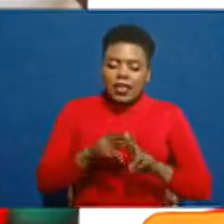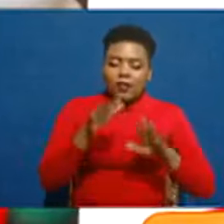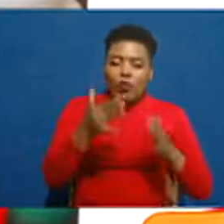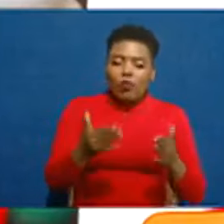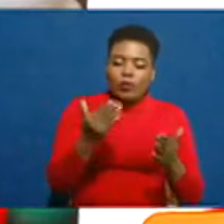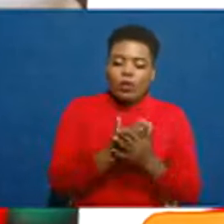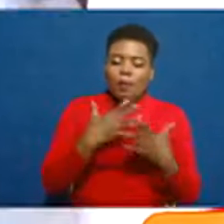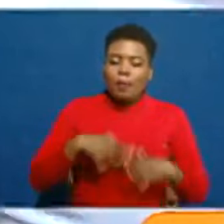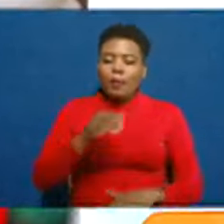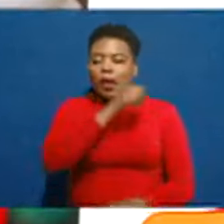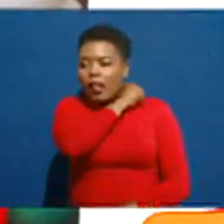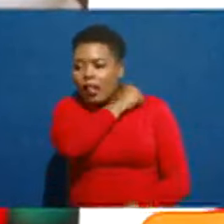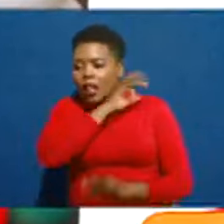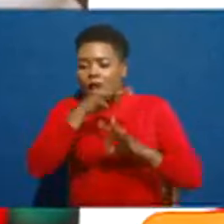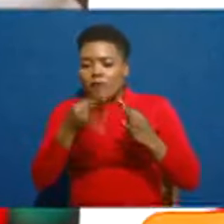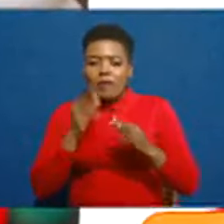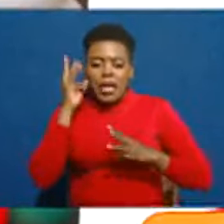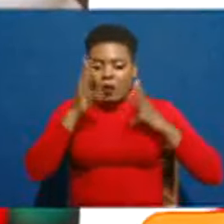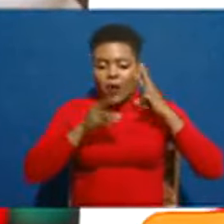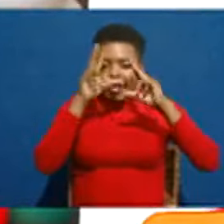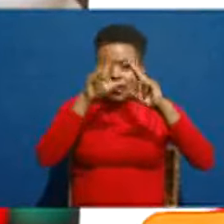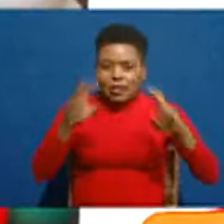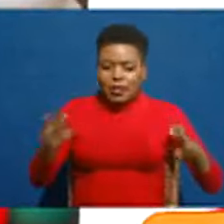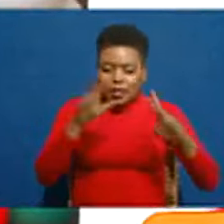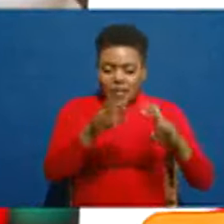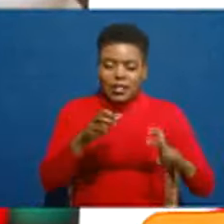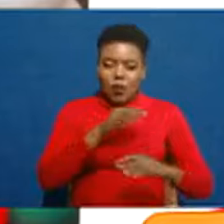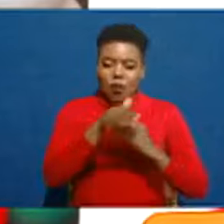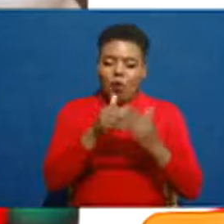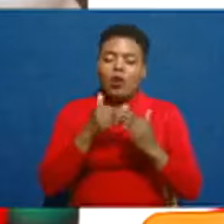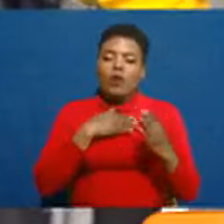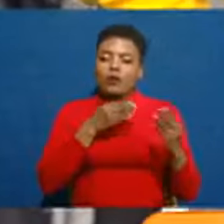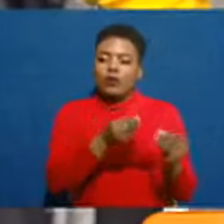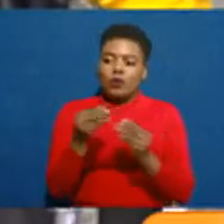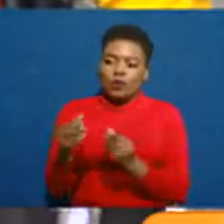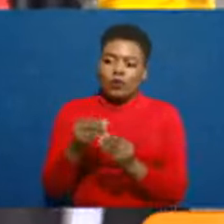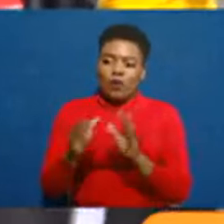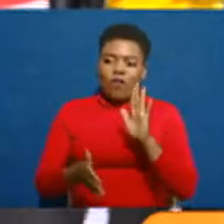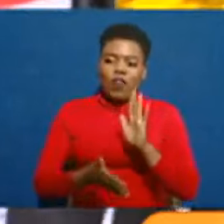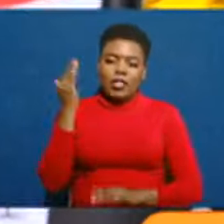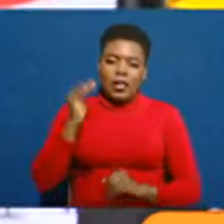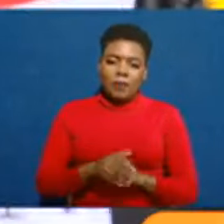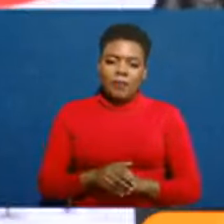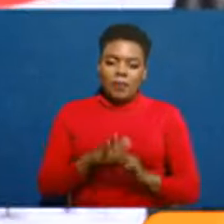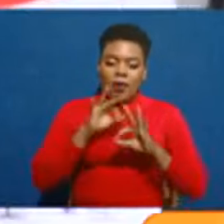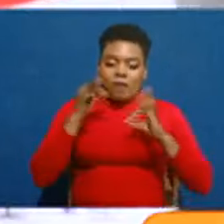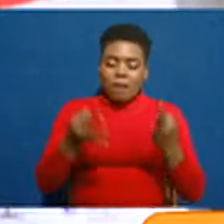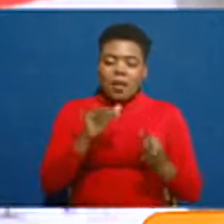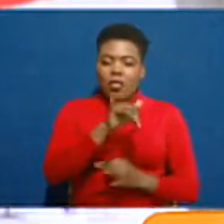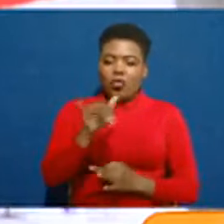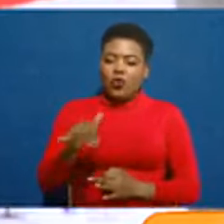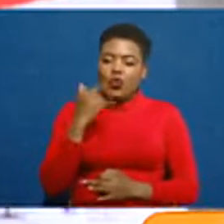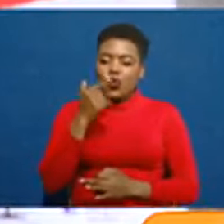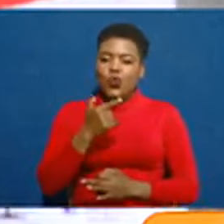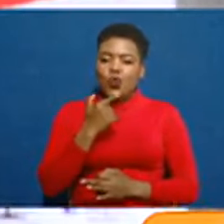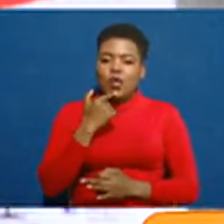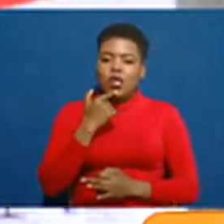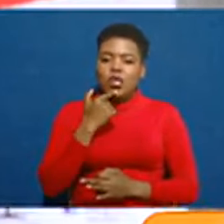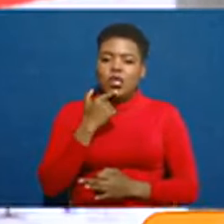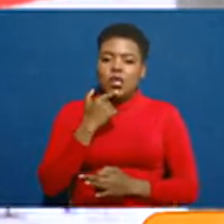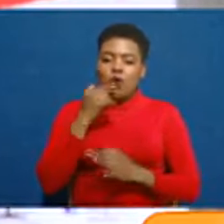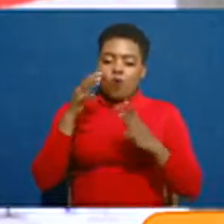missing persons, and those are the things we want to come to conclusion with. As families and those that were in hands of